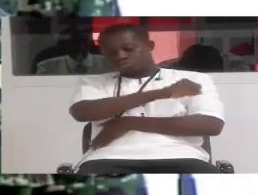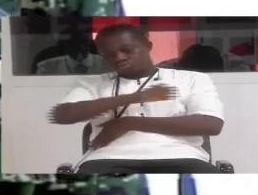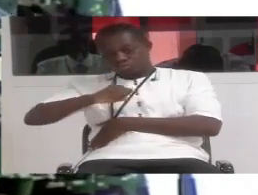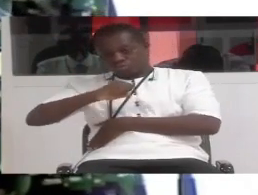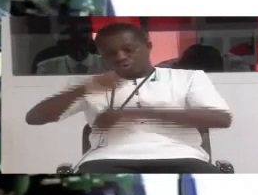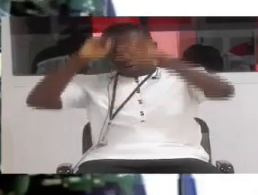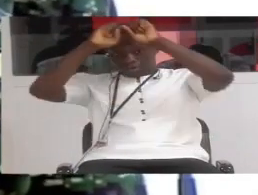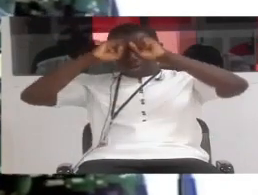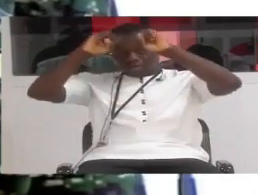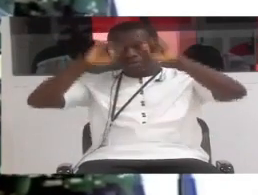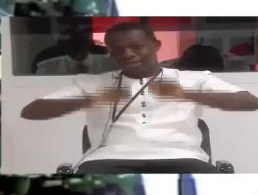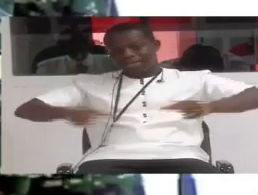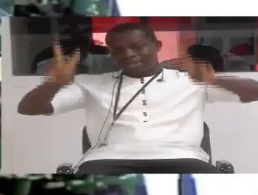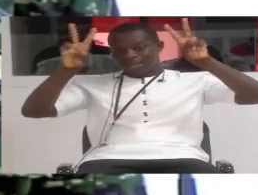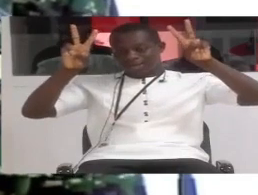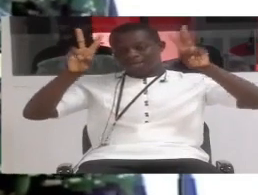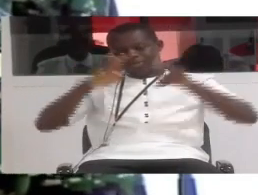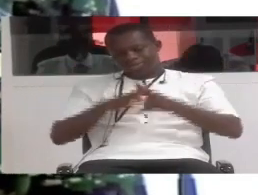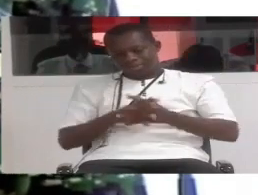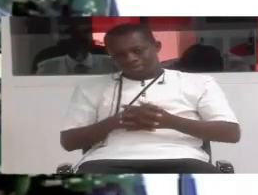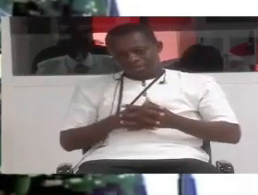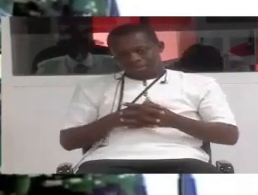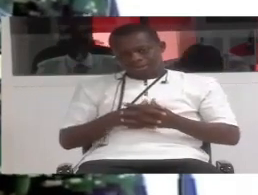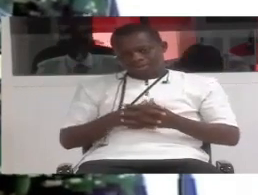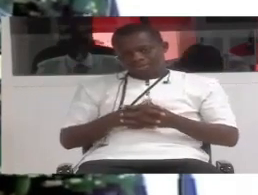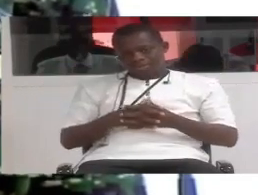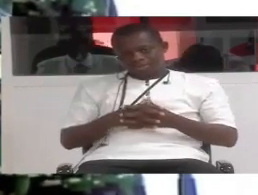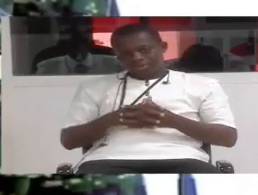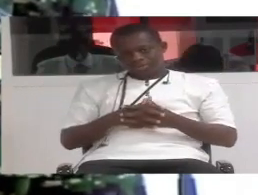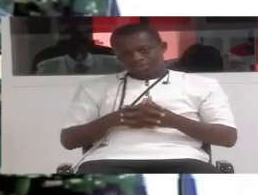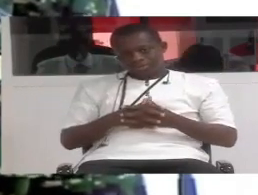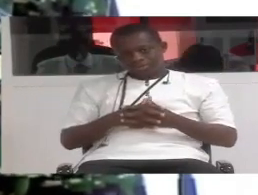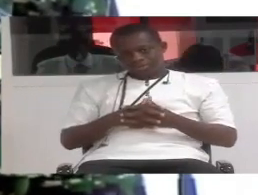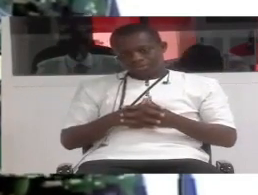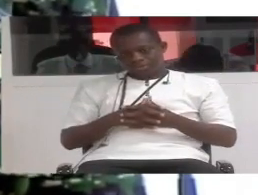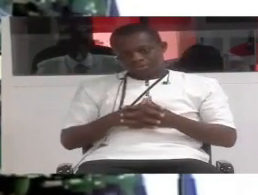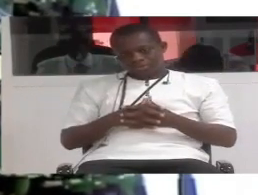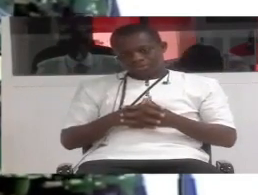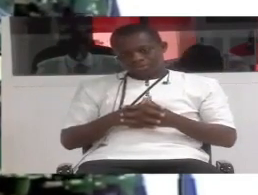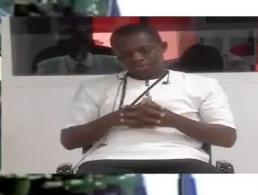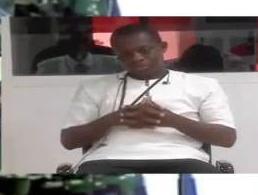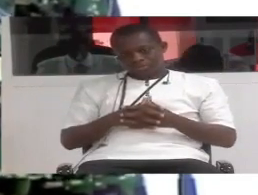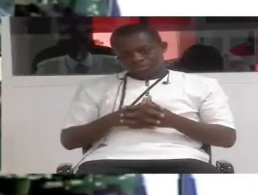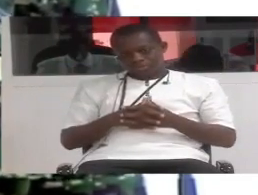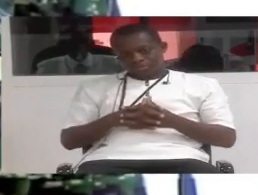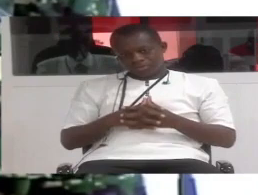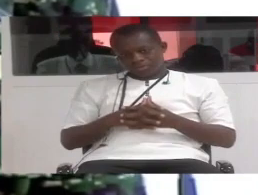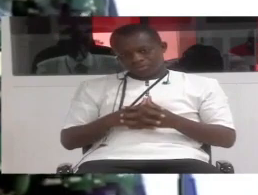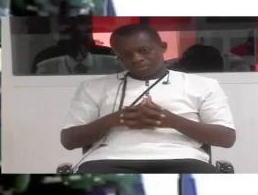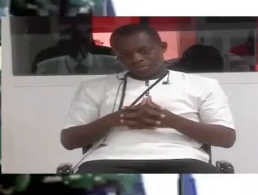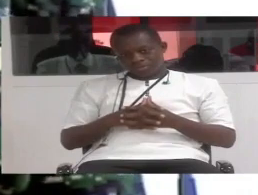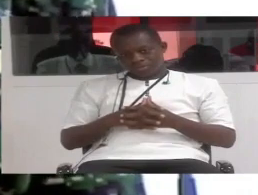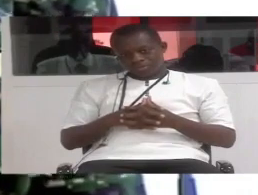Yaya Jammeh bi. That there were two Gambian Americans who came here with the intention of toppling the government of Yaya